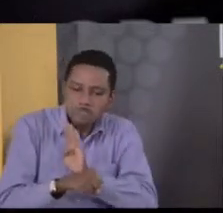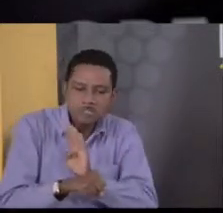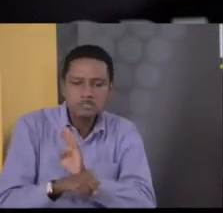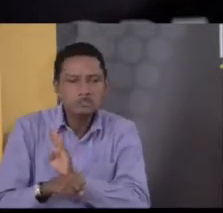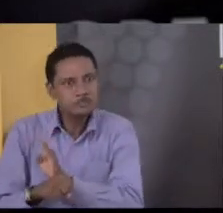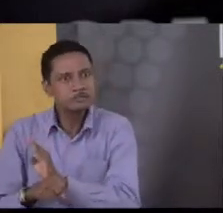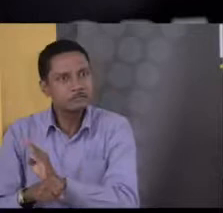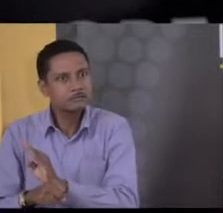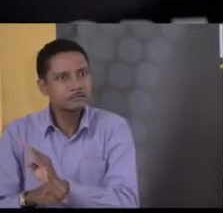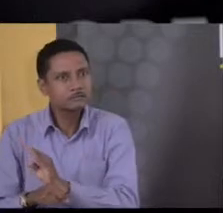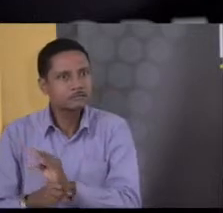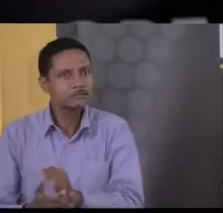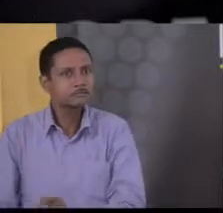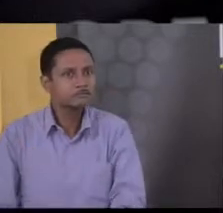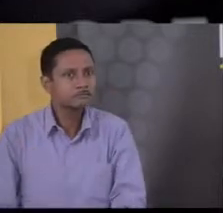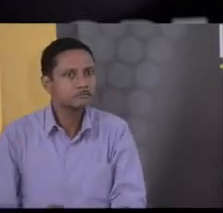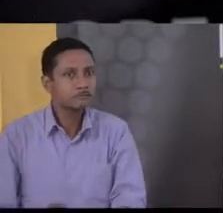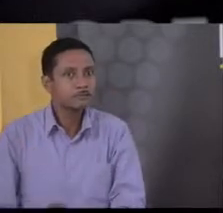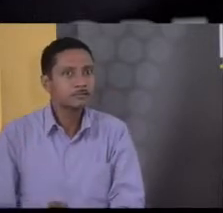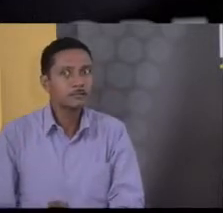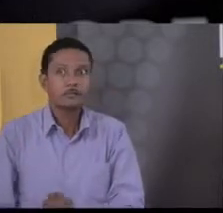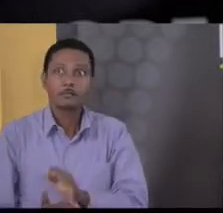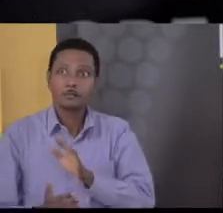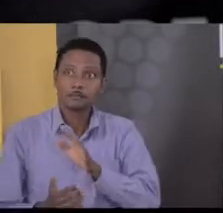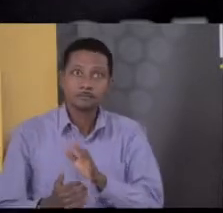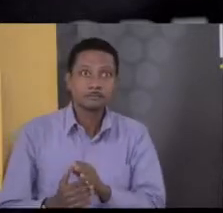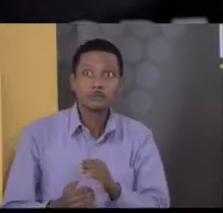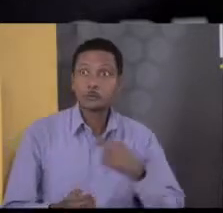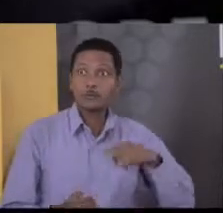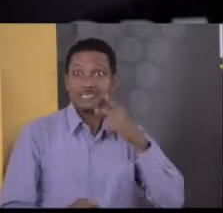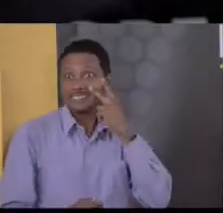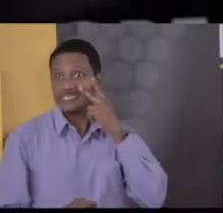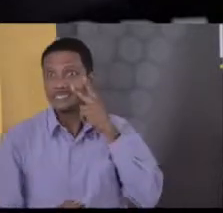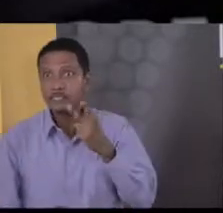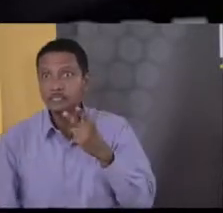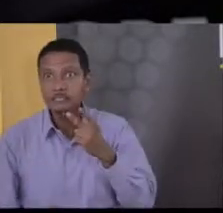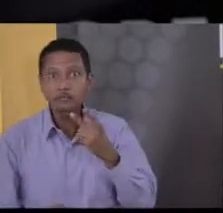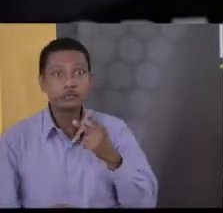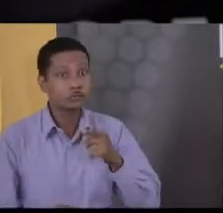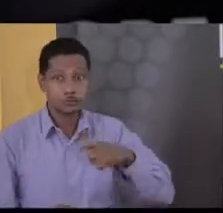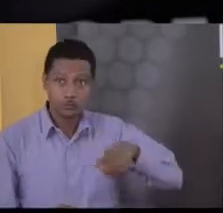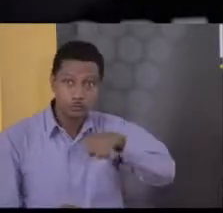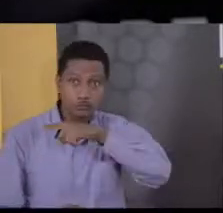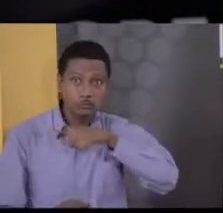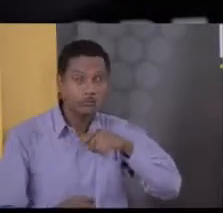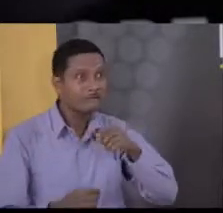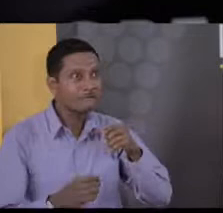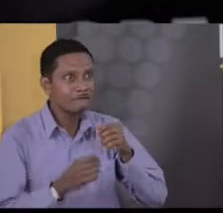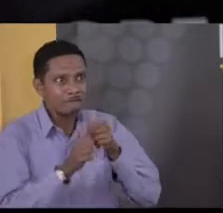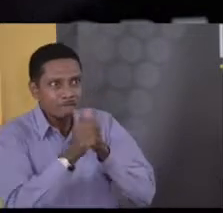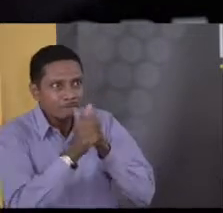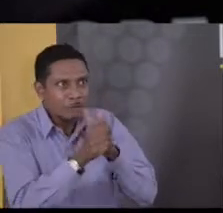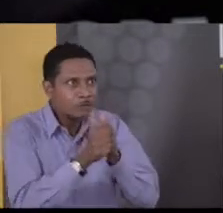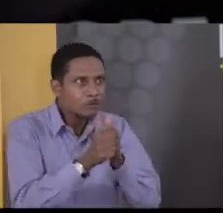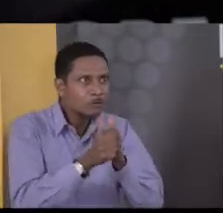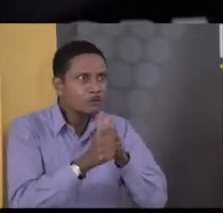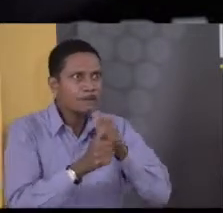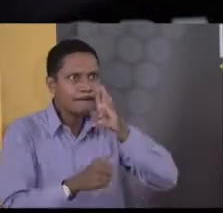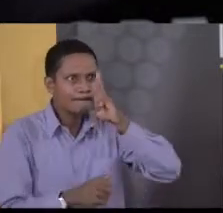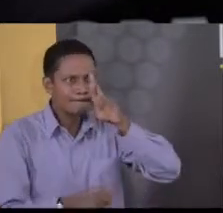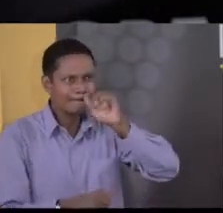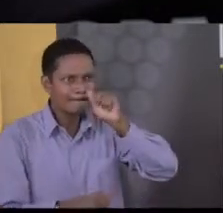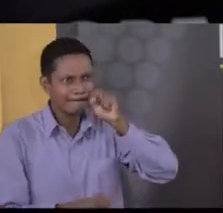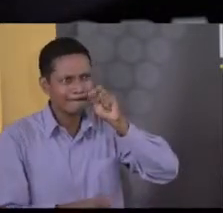be priceless garments that they're producing. So it has to be some type of give and take, because at the same time you want